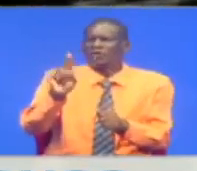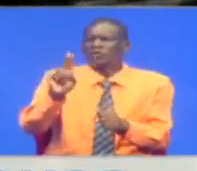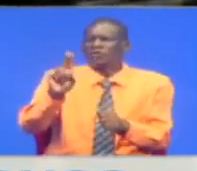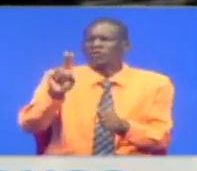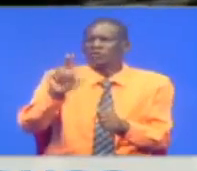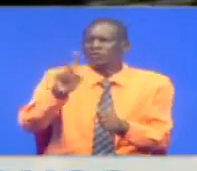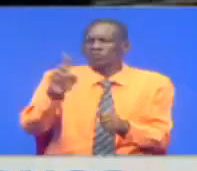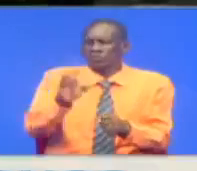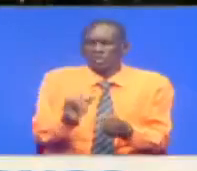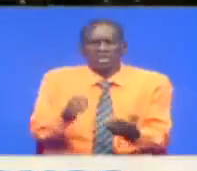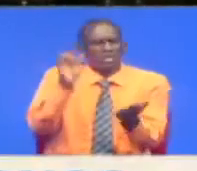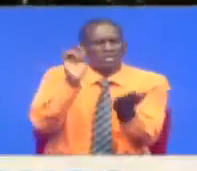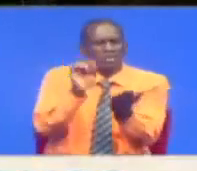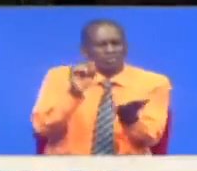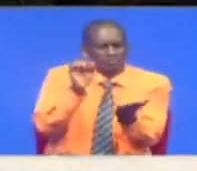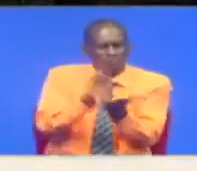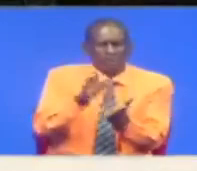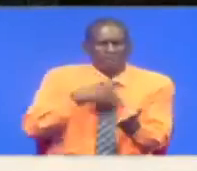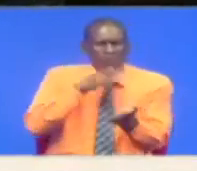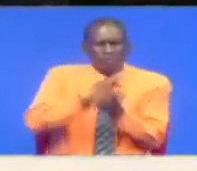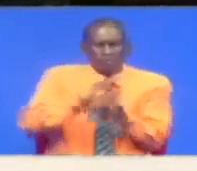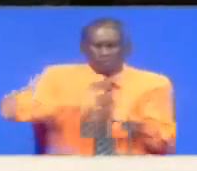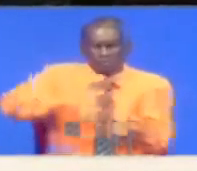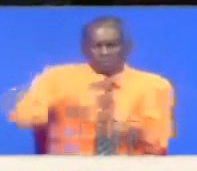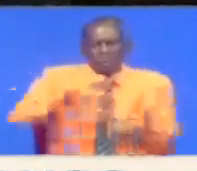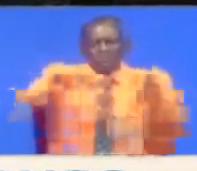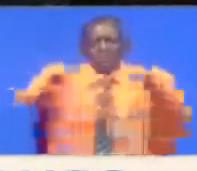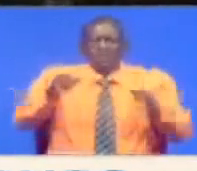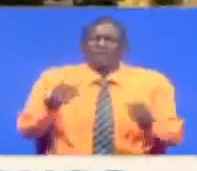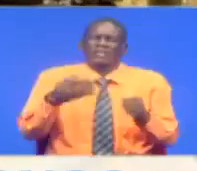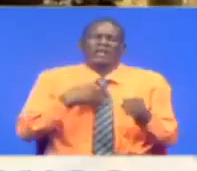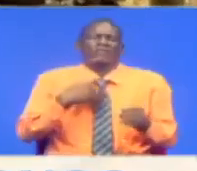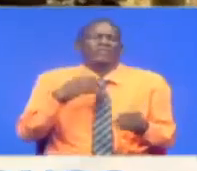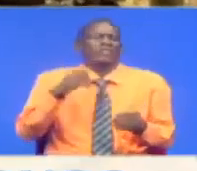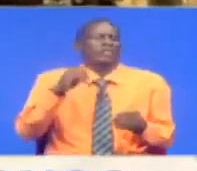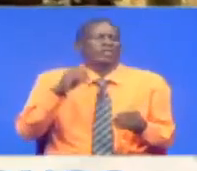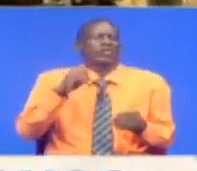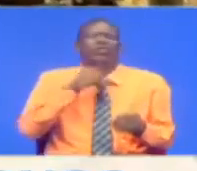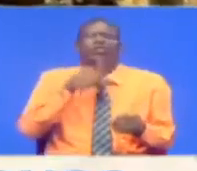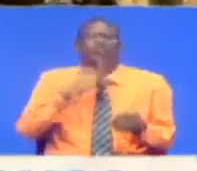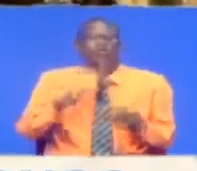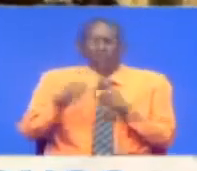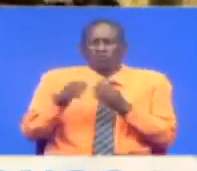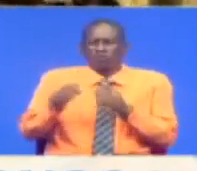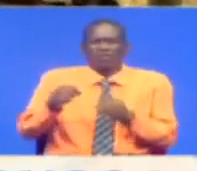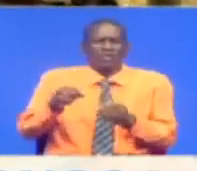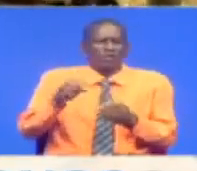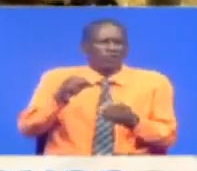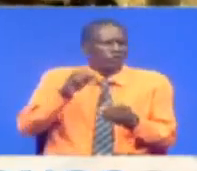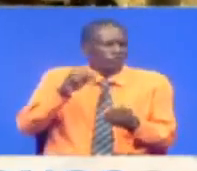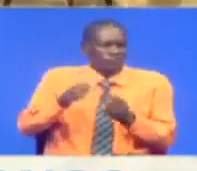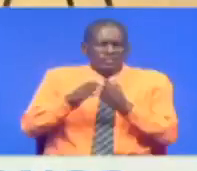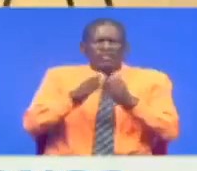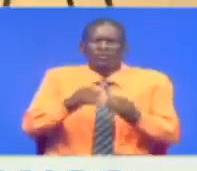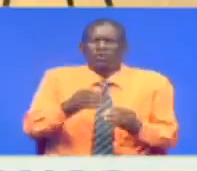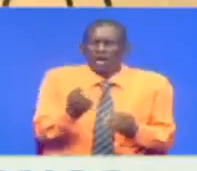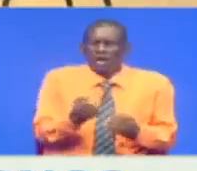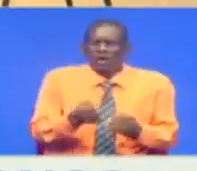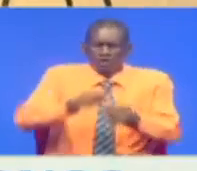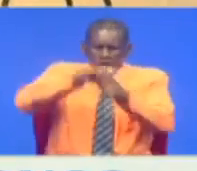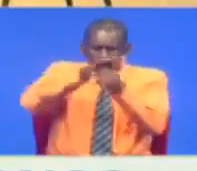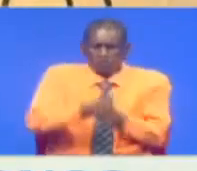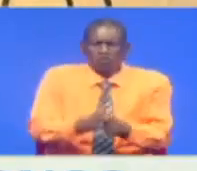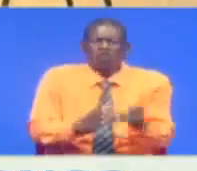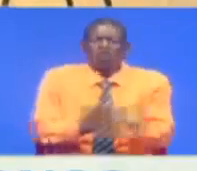Nataka wanilipe hiyo pesa yangu. The firm has also had to deal with allegations of sexual abuse touching on its security guards. Both